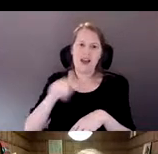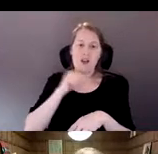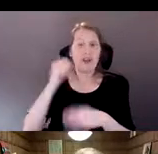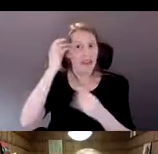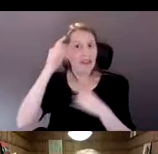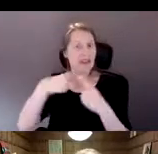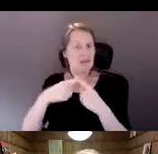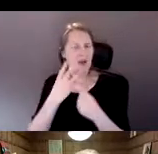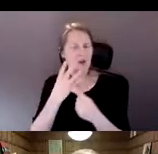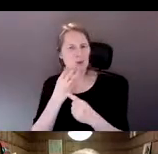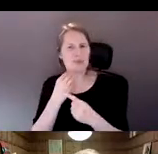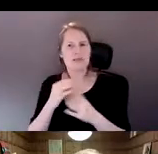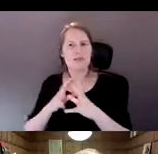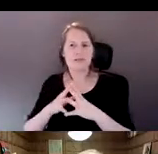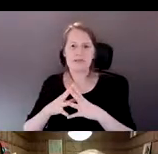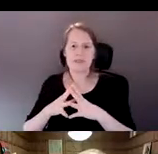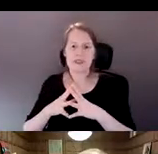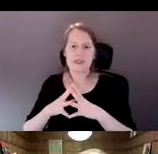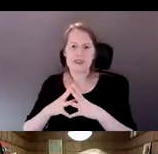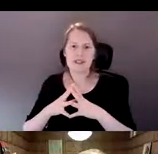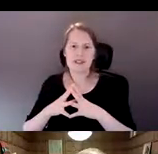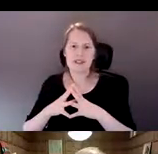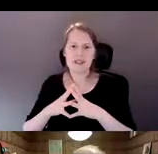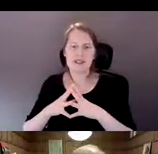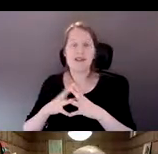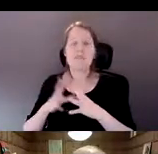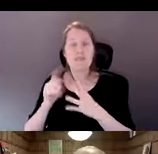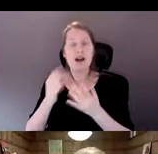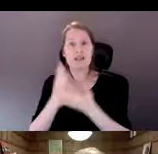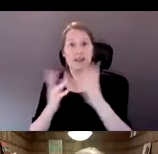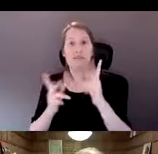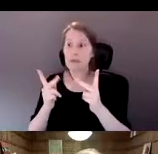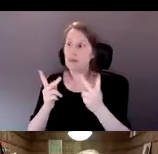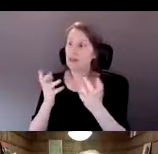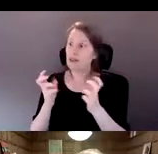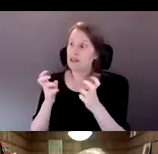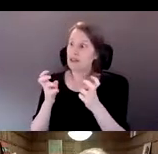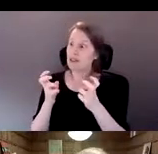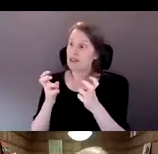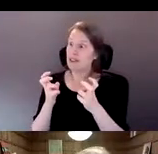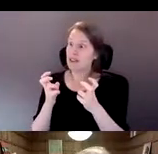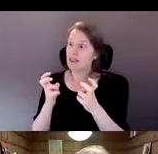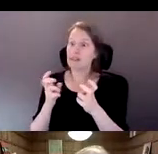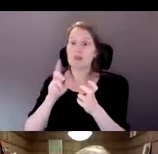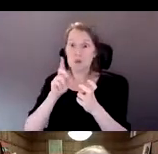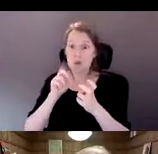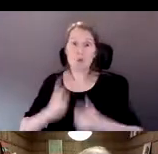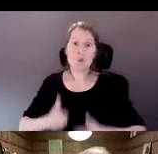There are people who have whose reality is shaped by living with and near